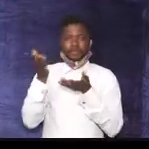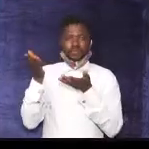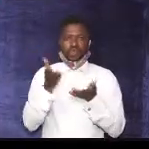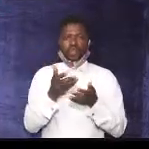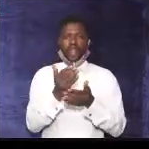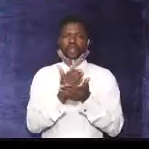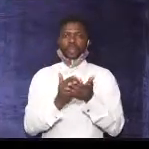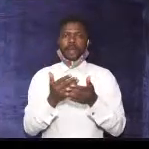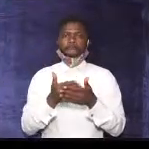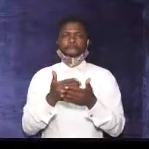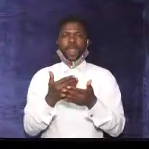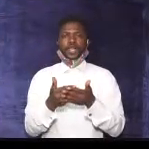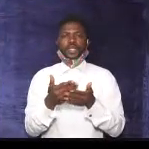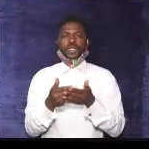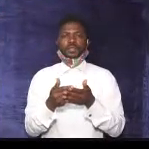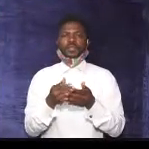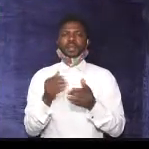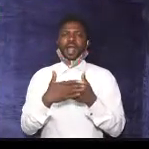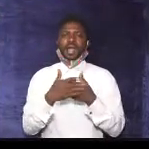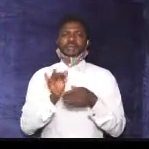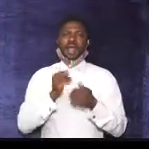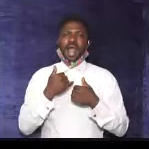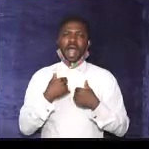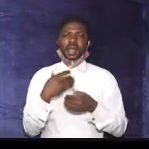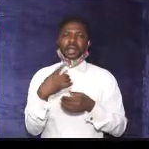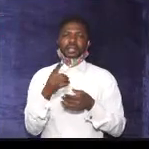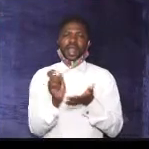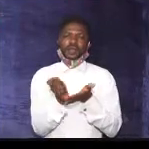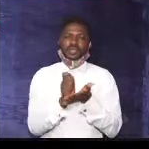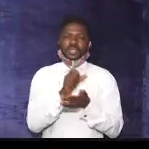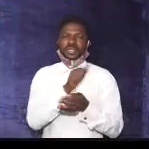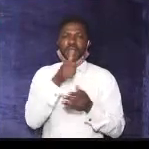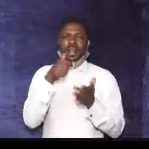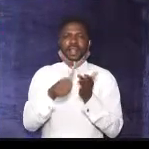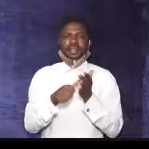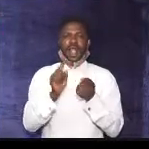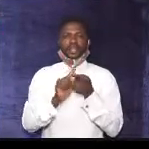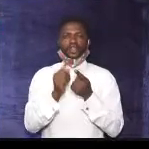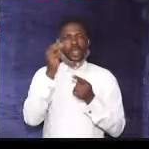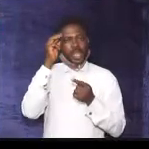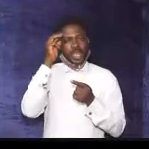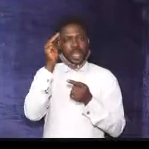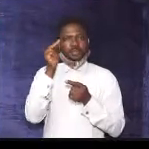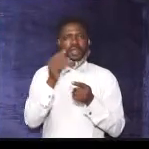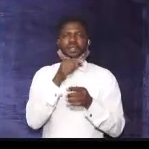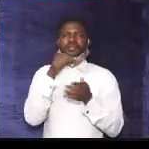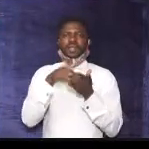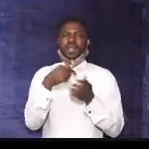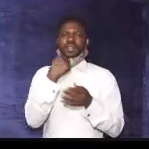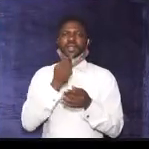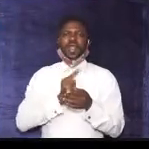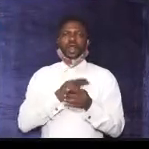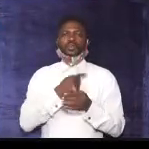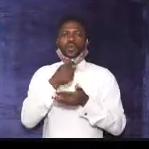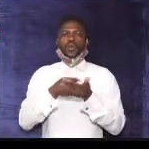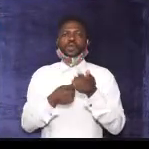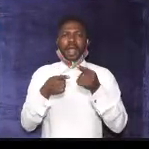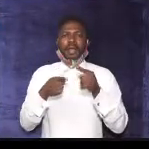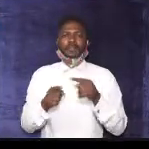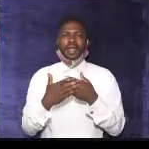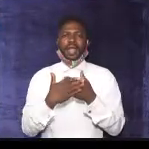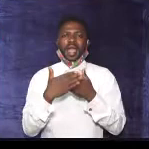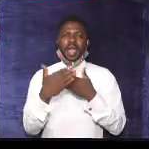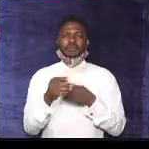My father brought some money after I had written a letter to him. This tells us